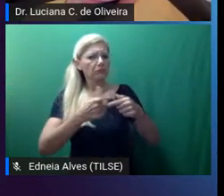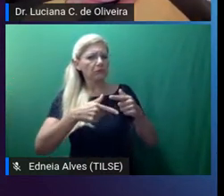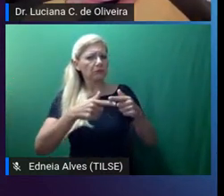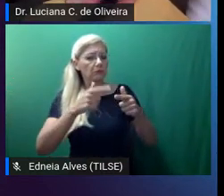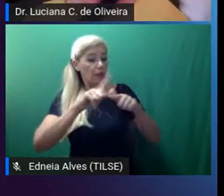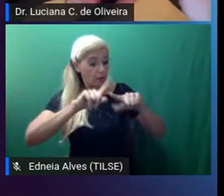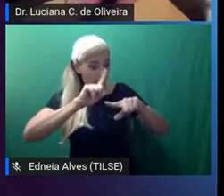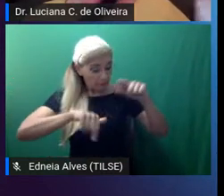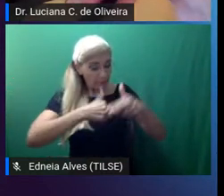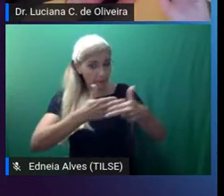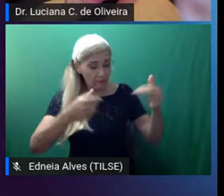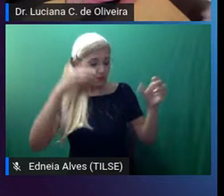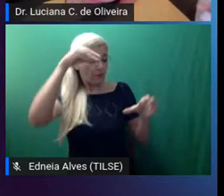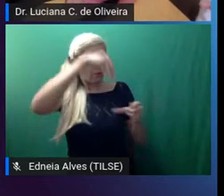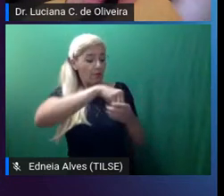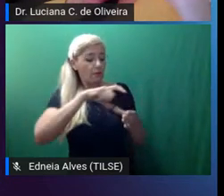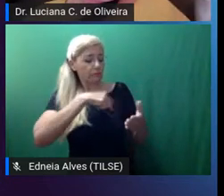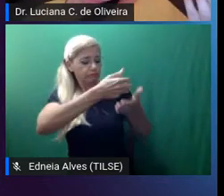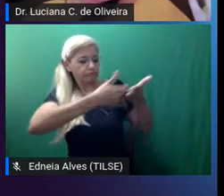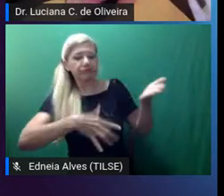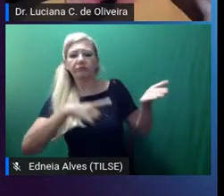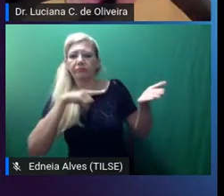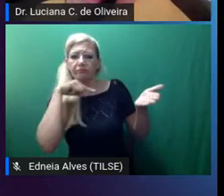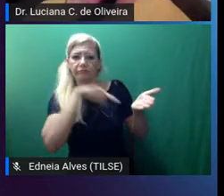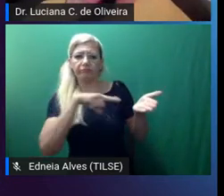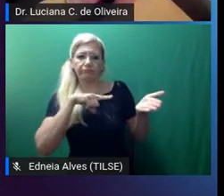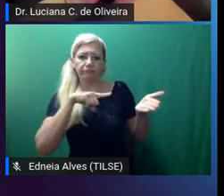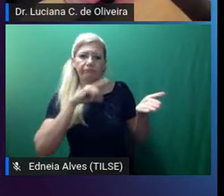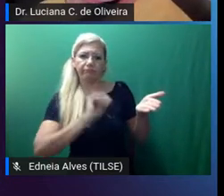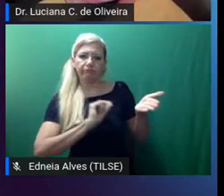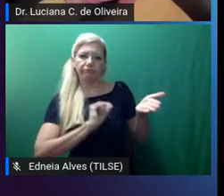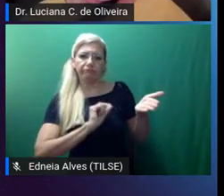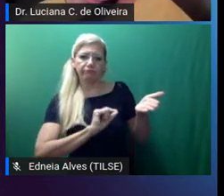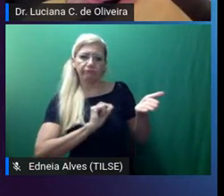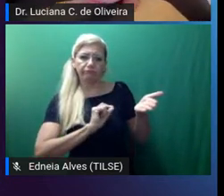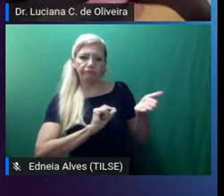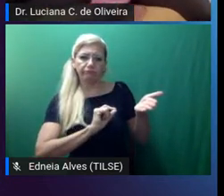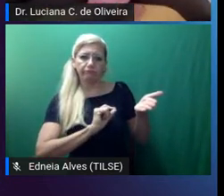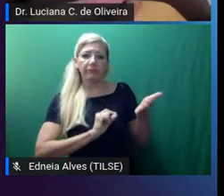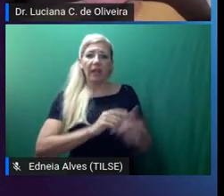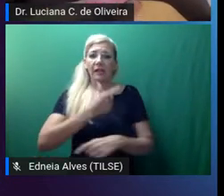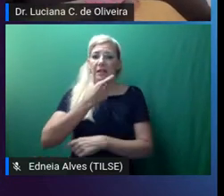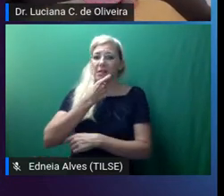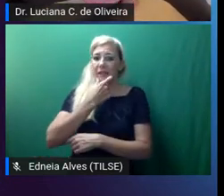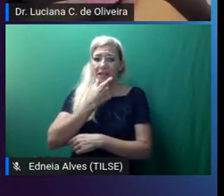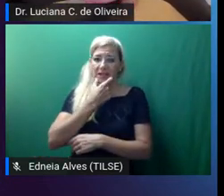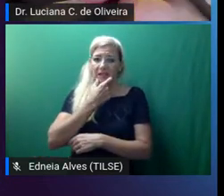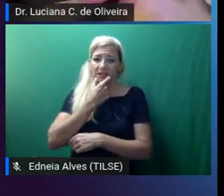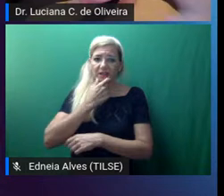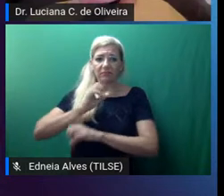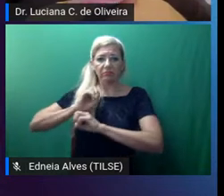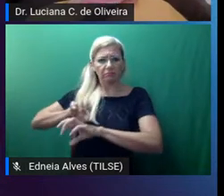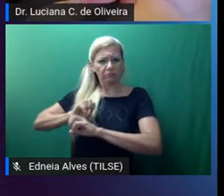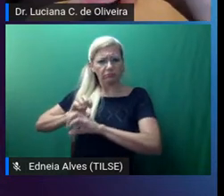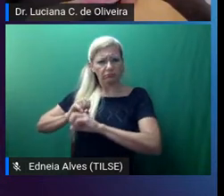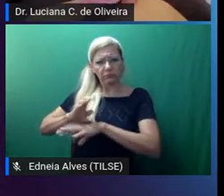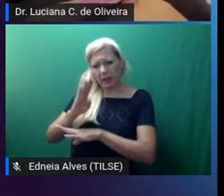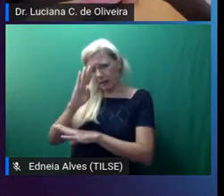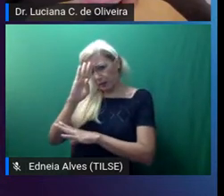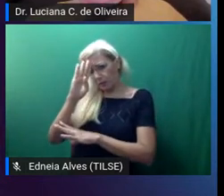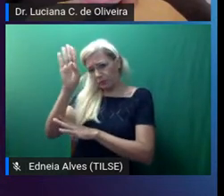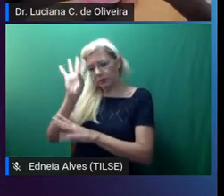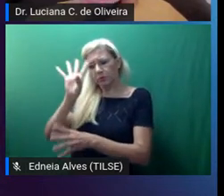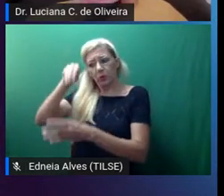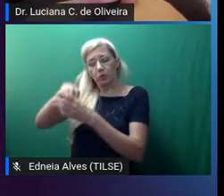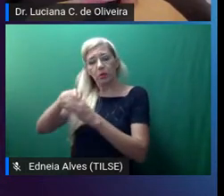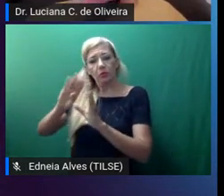materials? Which, quote, English is privileged in your school or